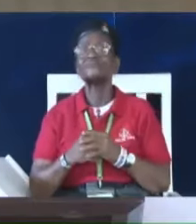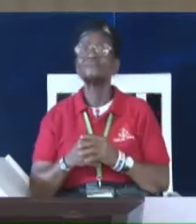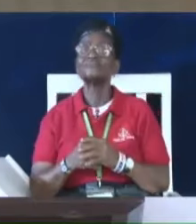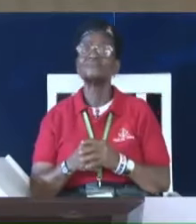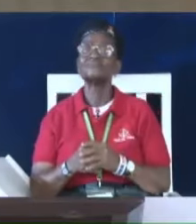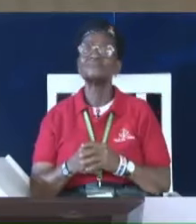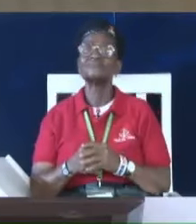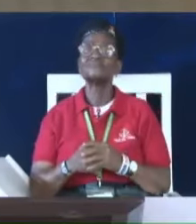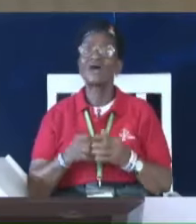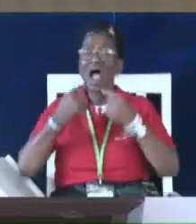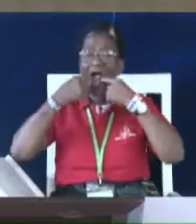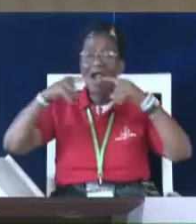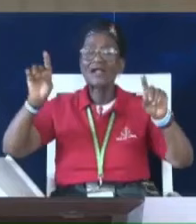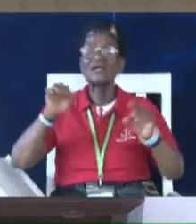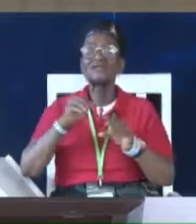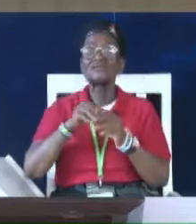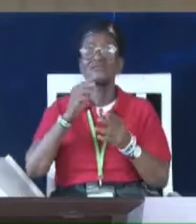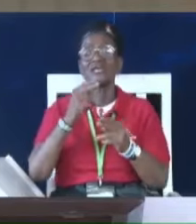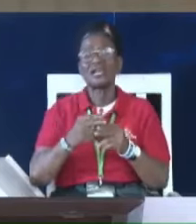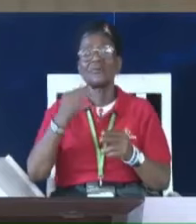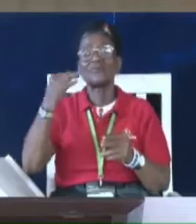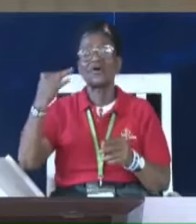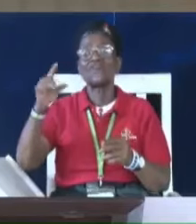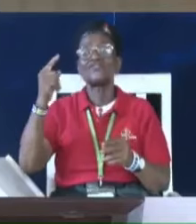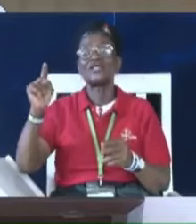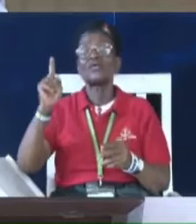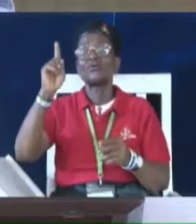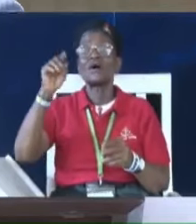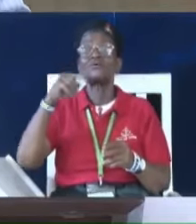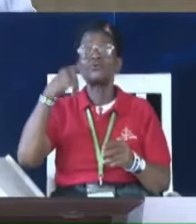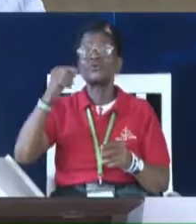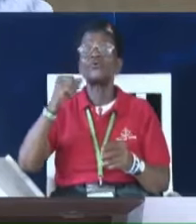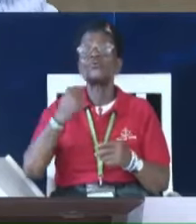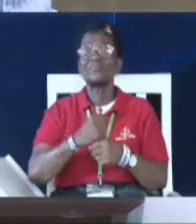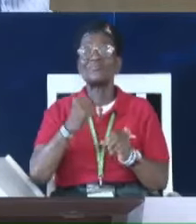And I decree in the name of the one who made heaven and earth,